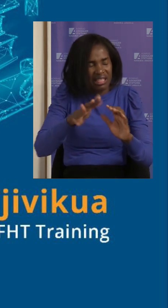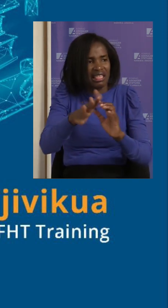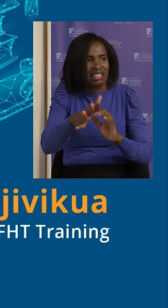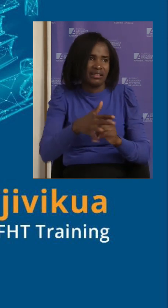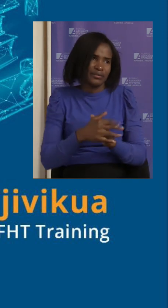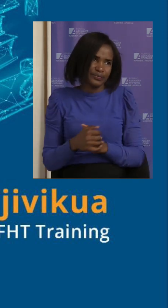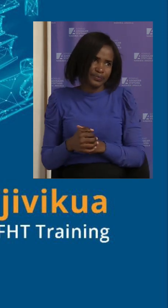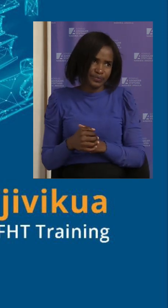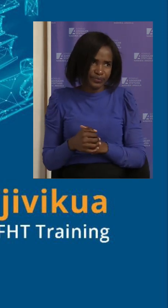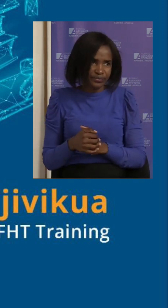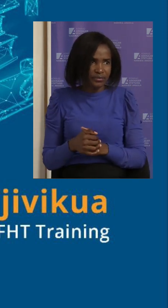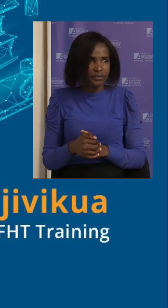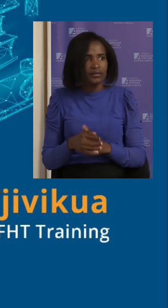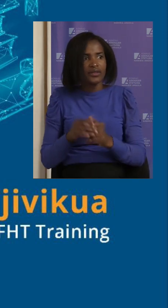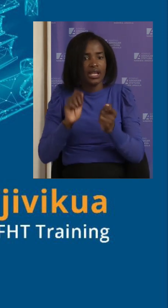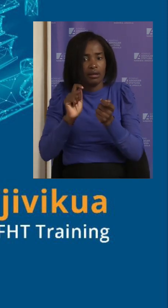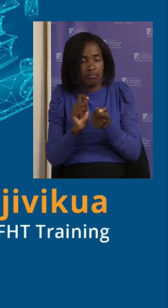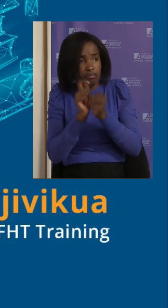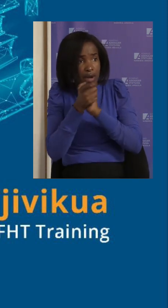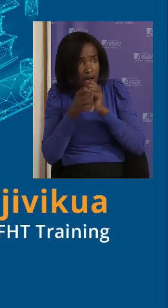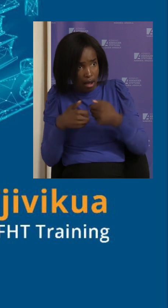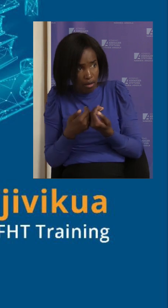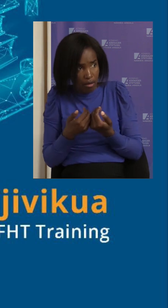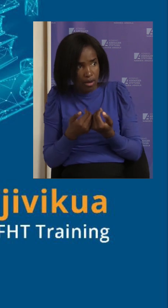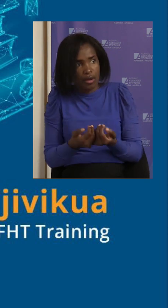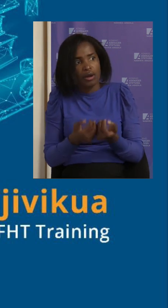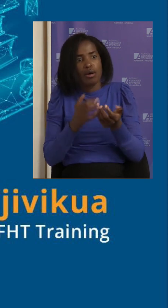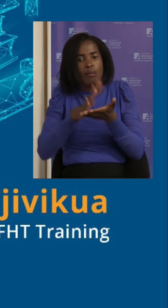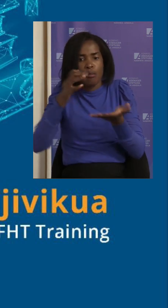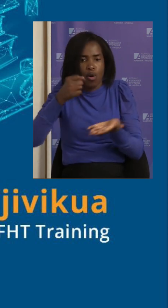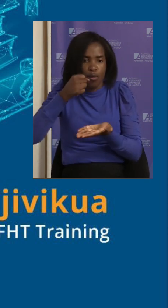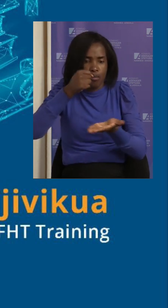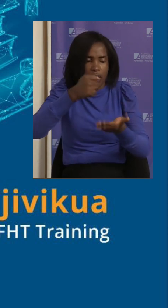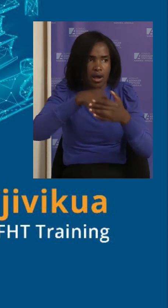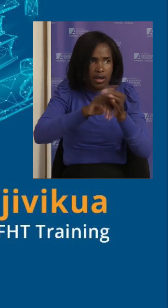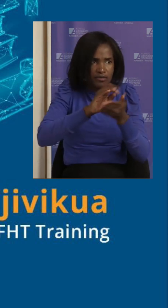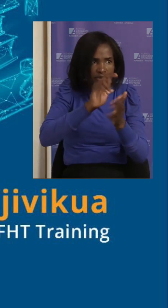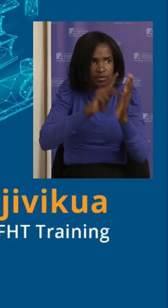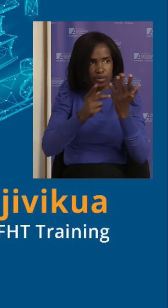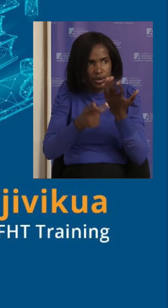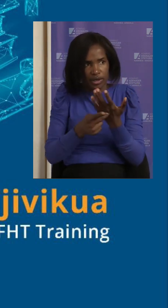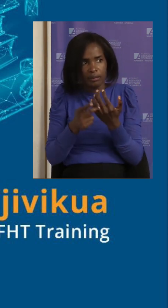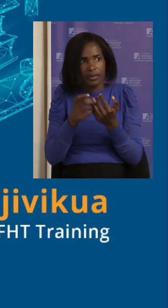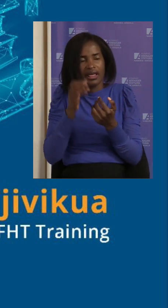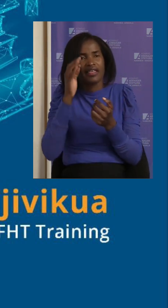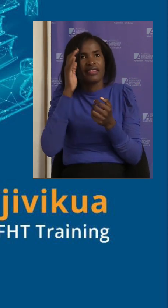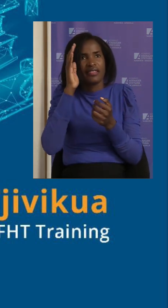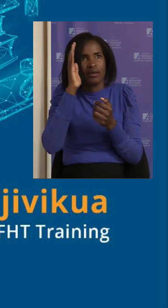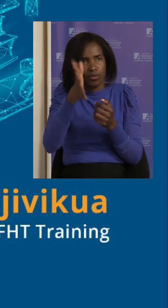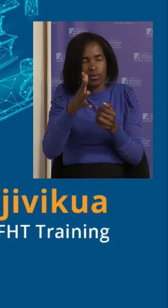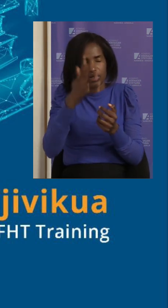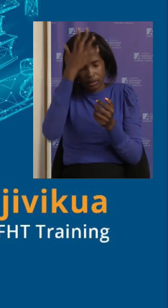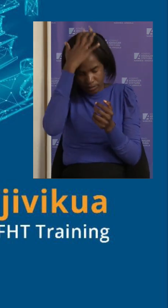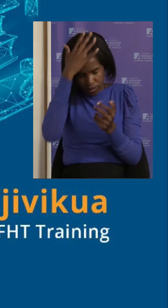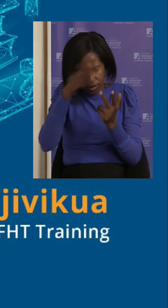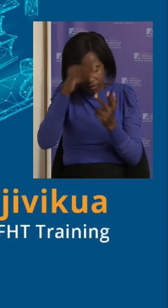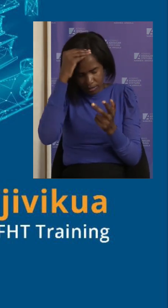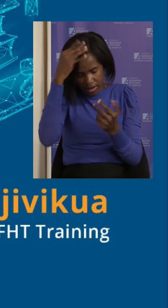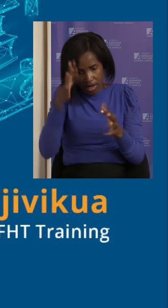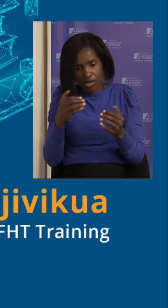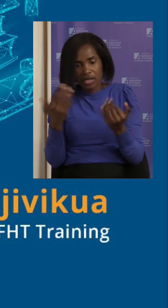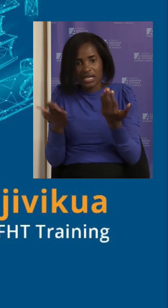system. This situation can be remedied for more investment in programs that will graduate our students to enter